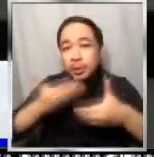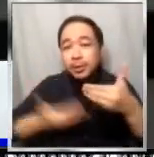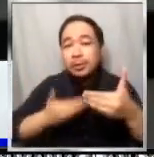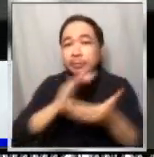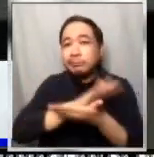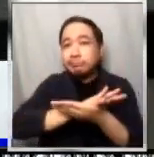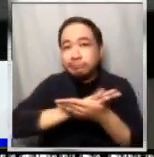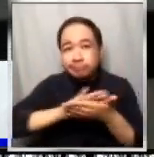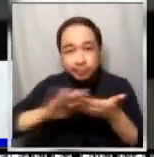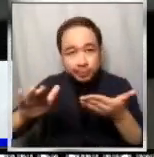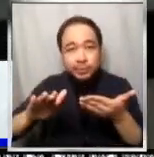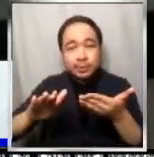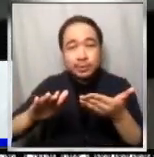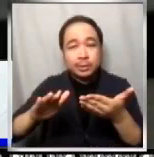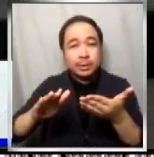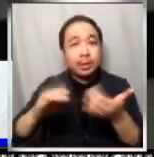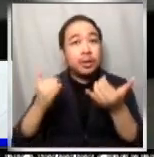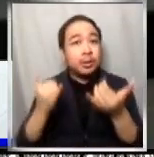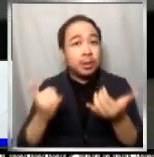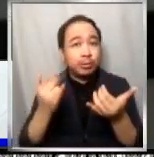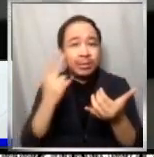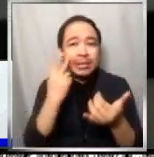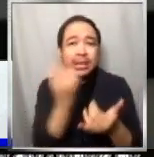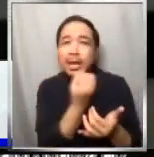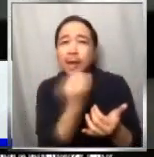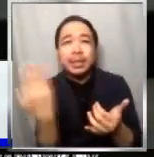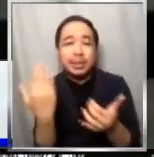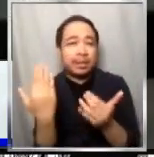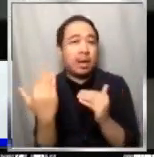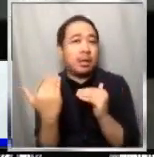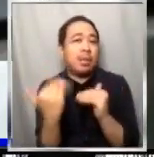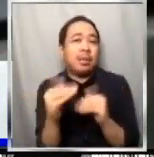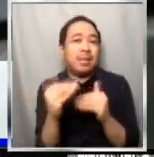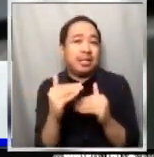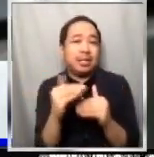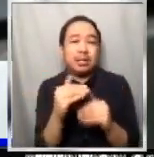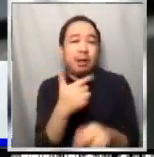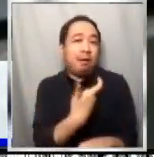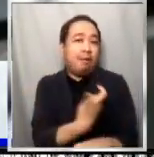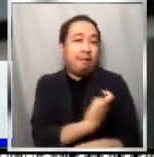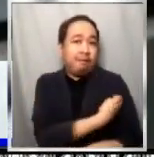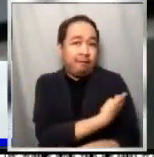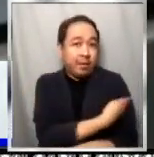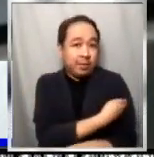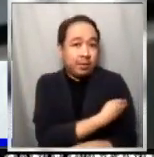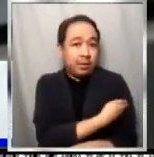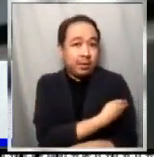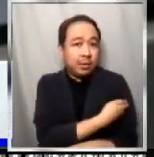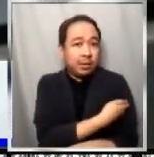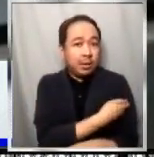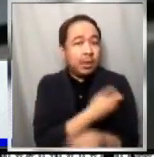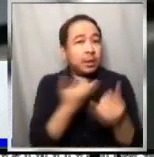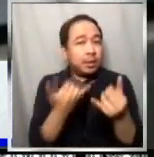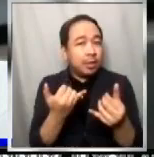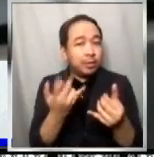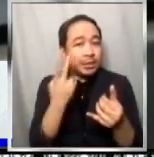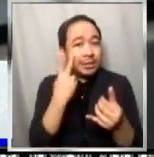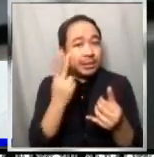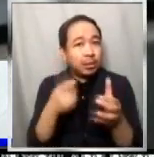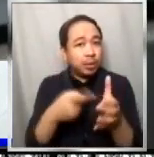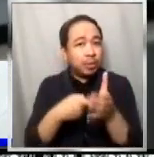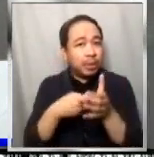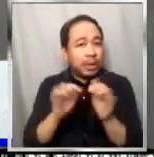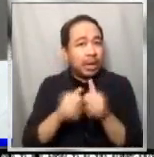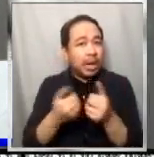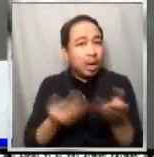that limited quantity of Pfizer vaccine will be shipped as early as possible once the exchange of letters is